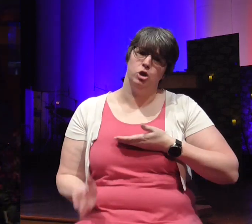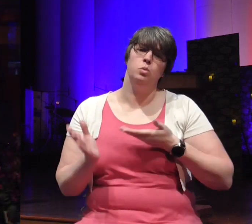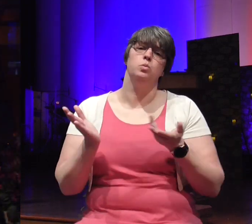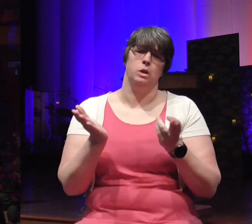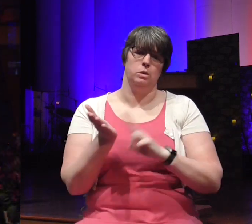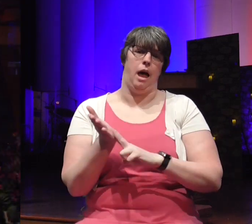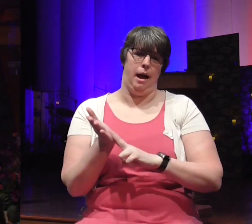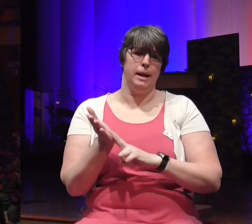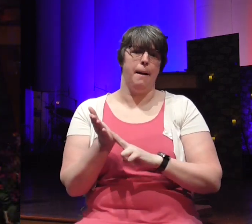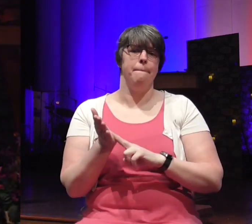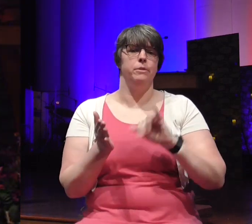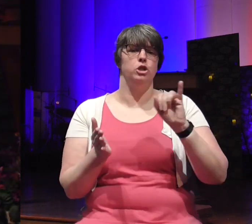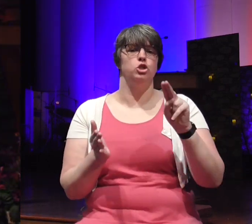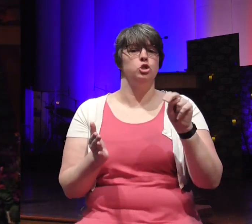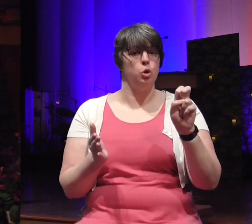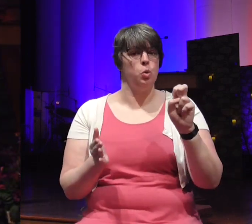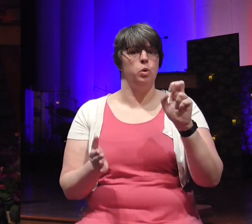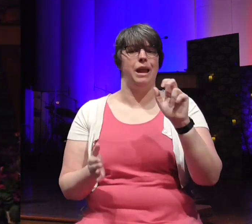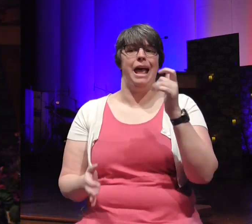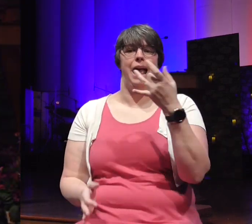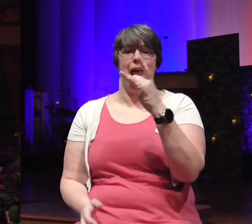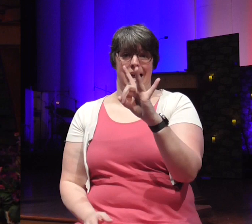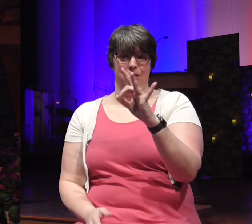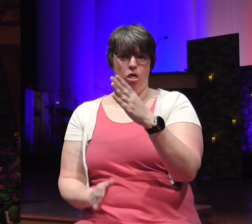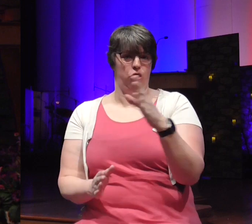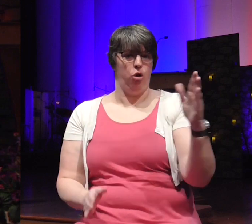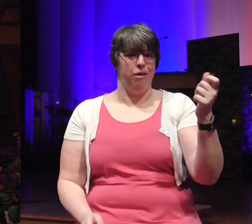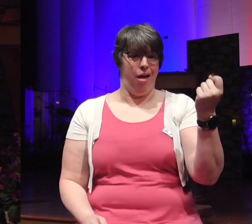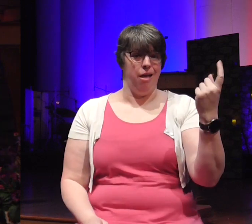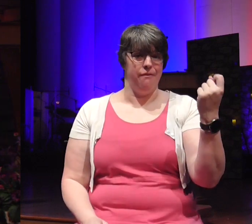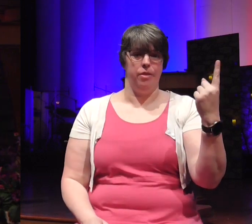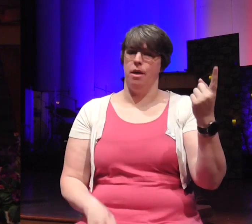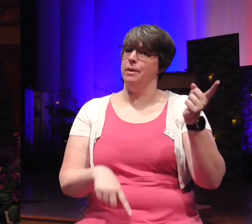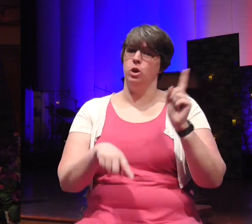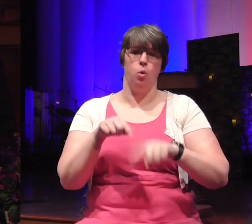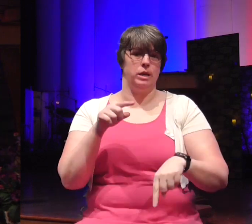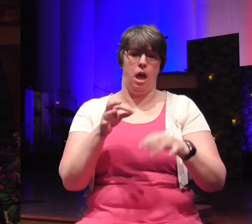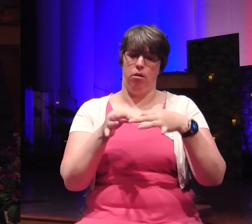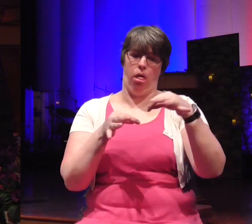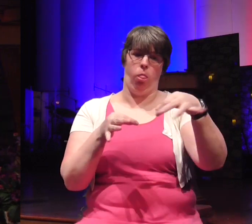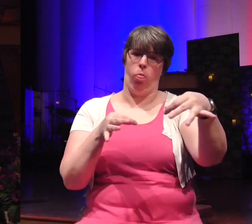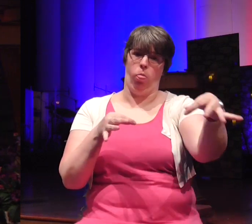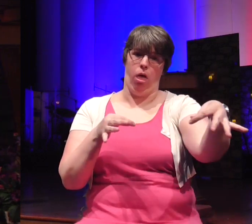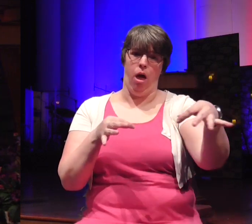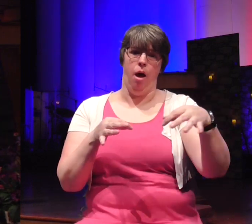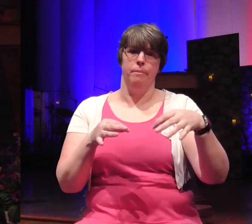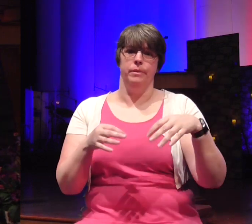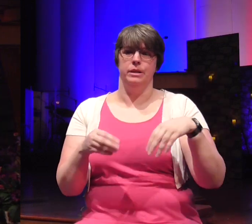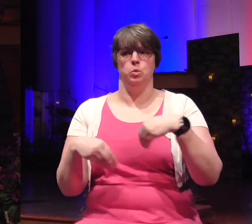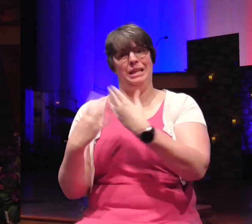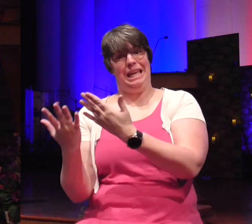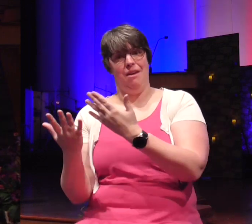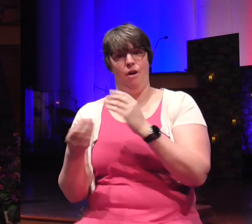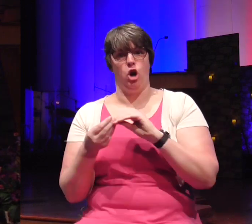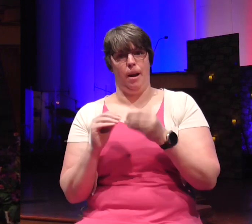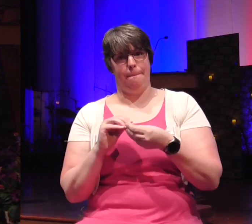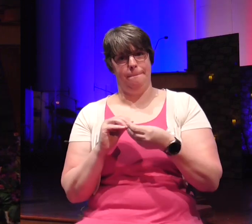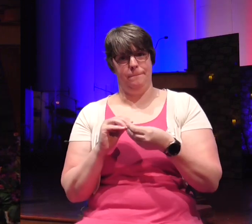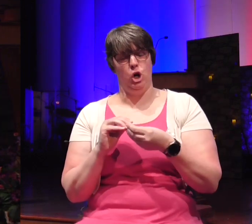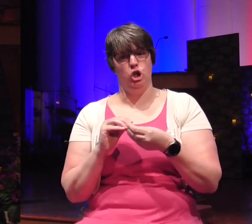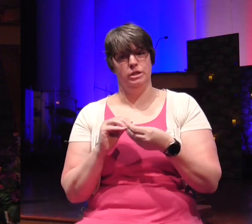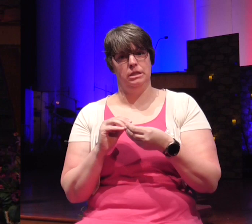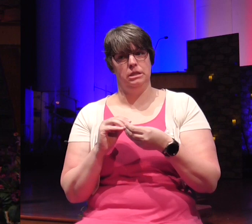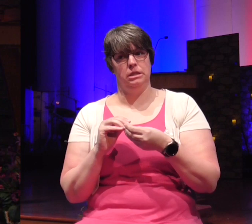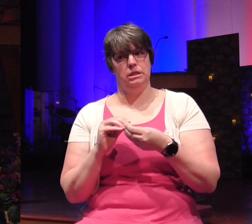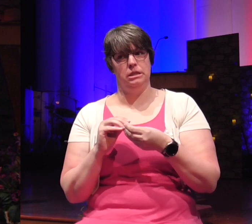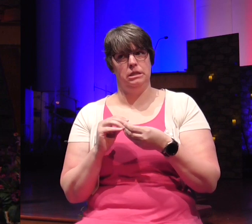June 8th through 11. You can't put this off, though, because we give our reservation room